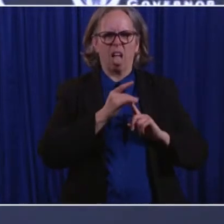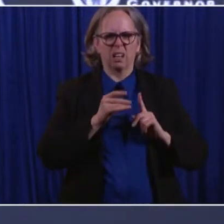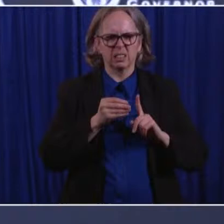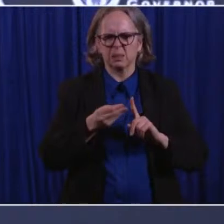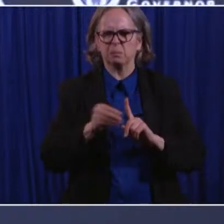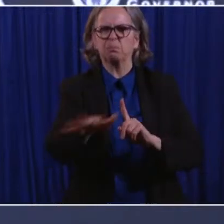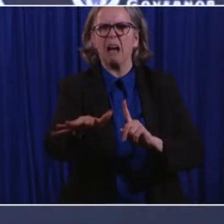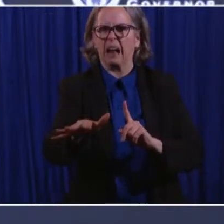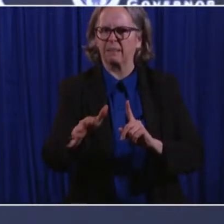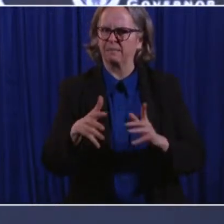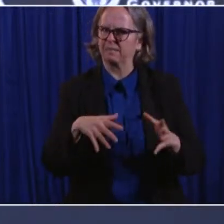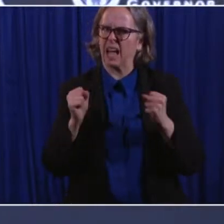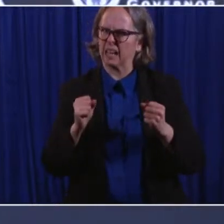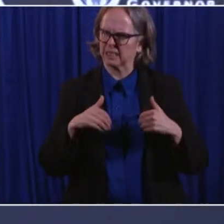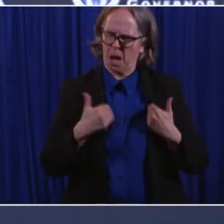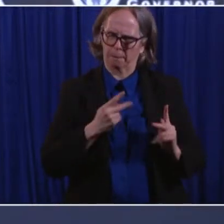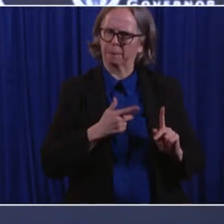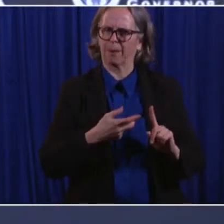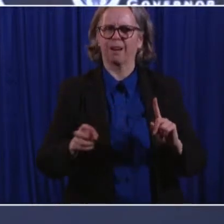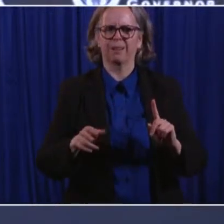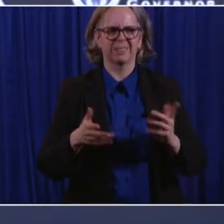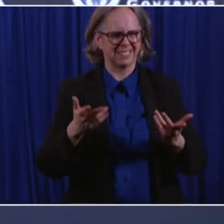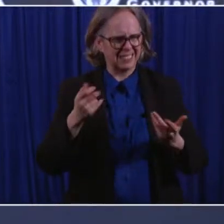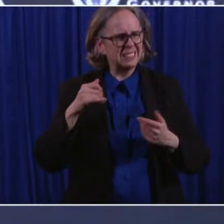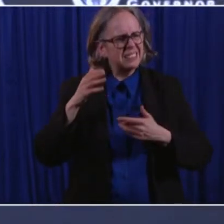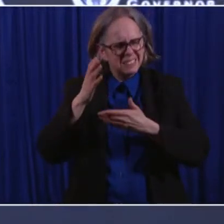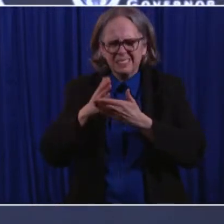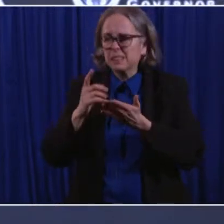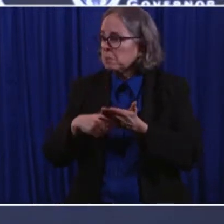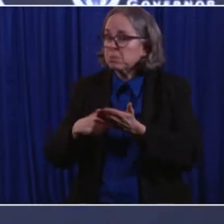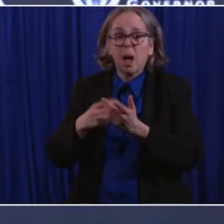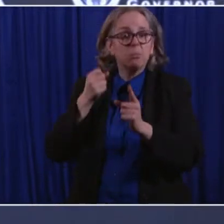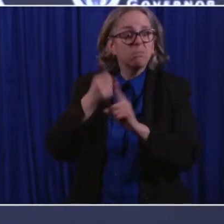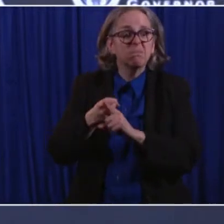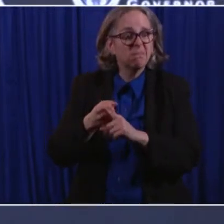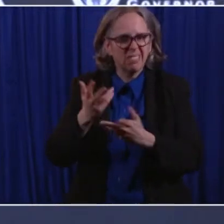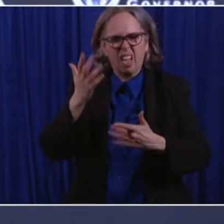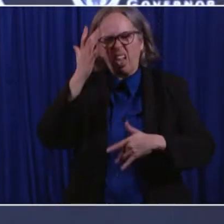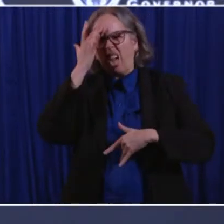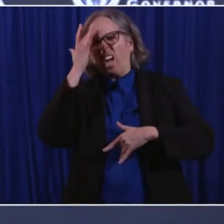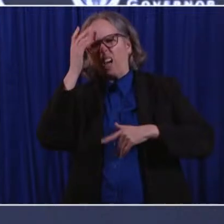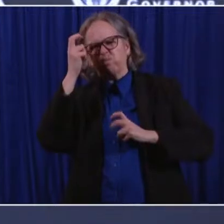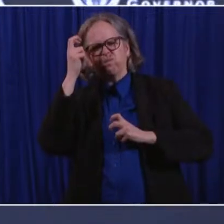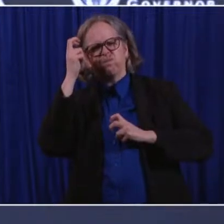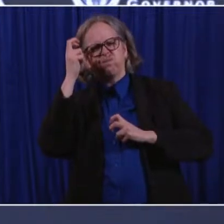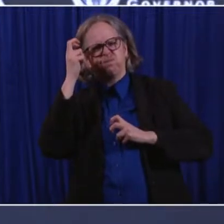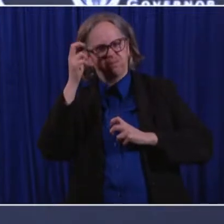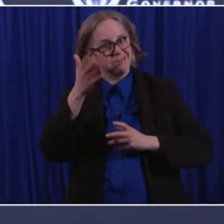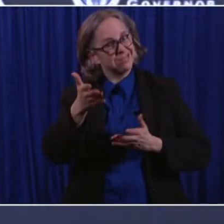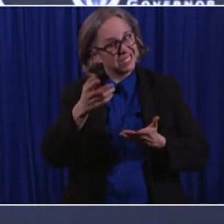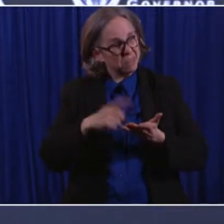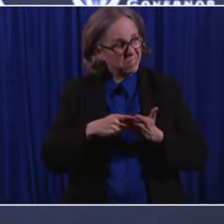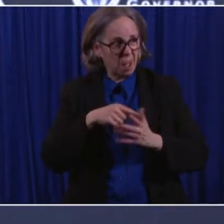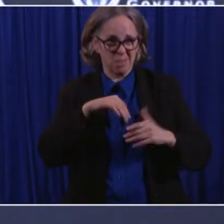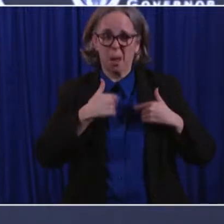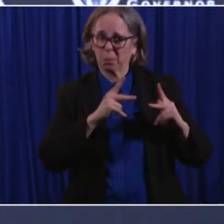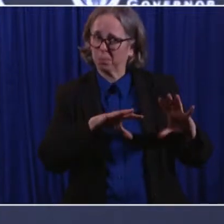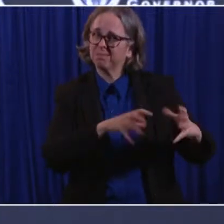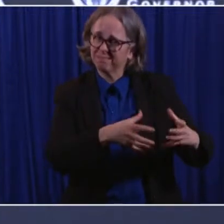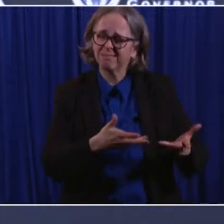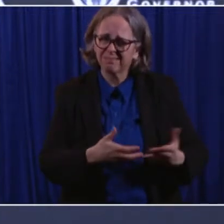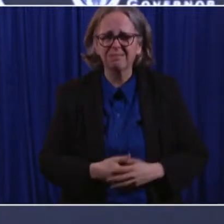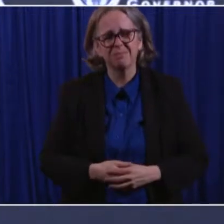And you have some horrible cases. But so I think it is trying